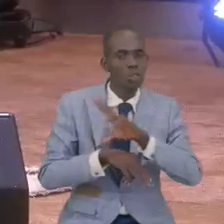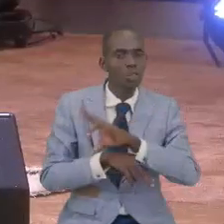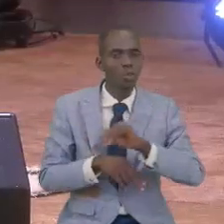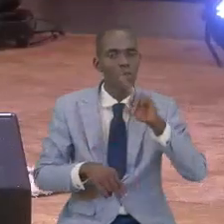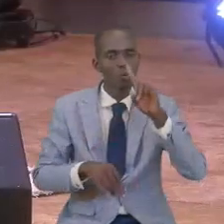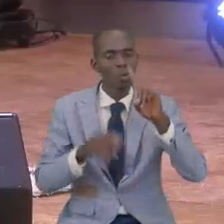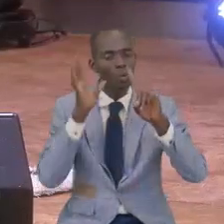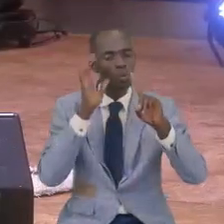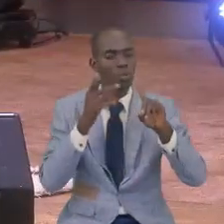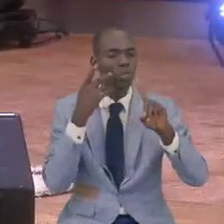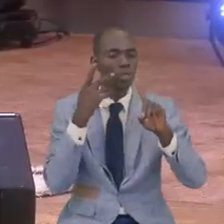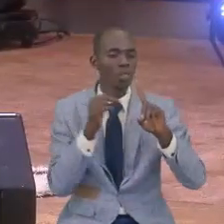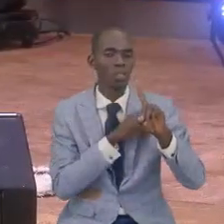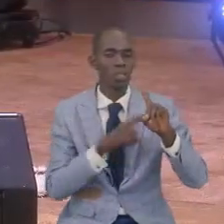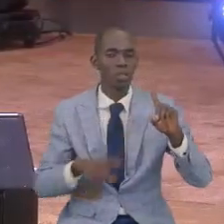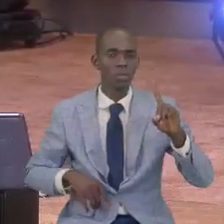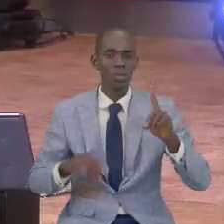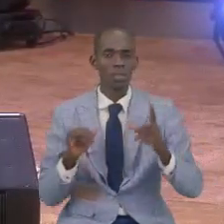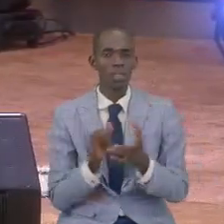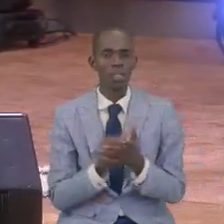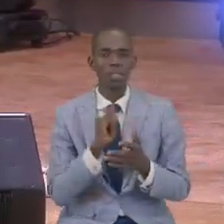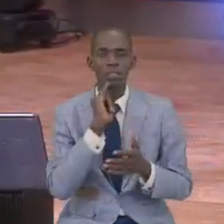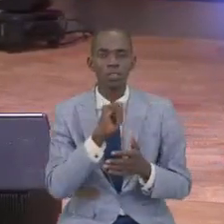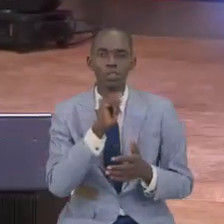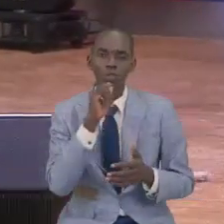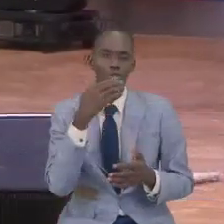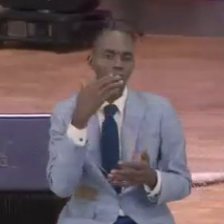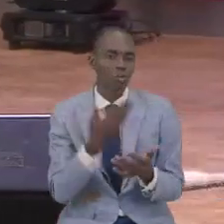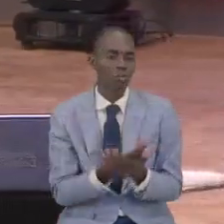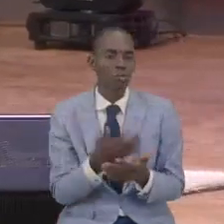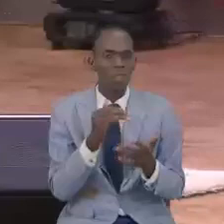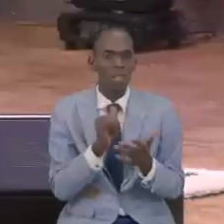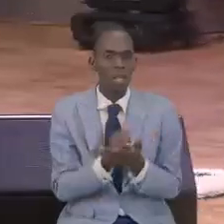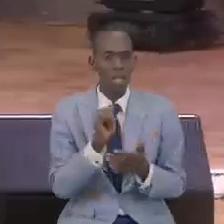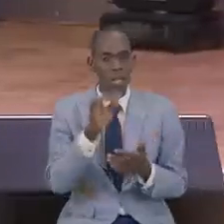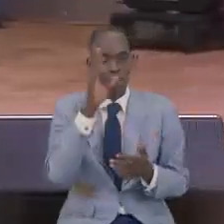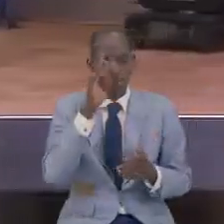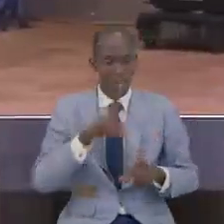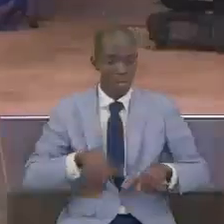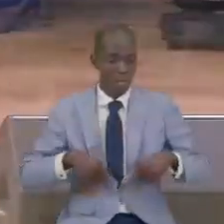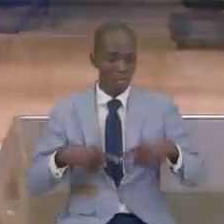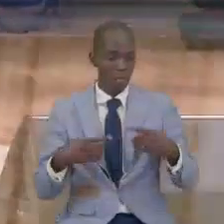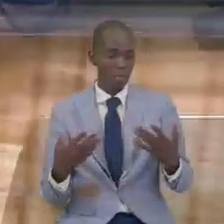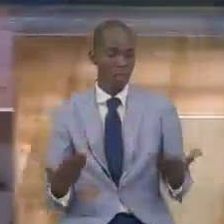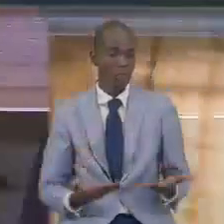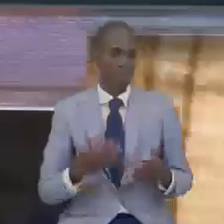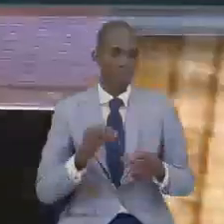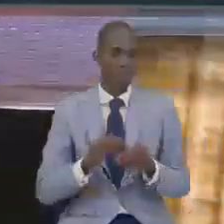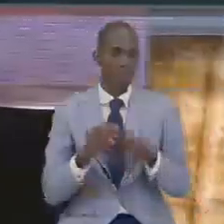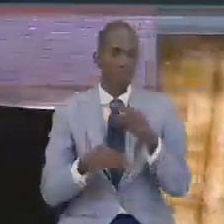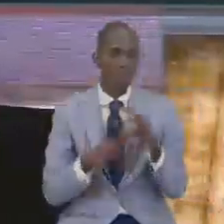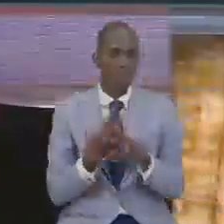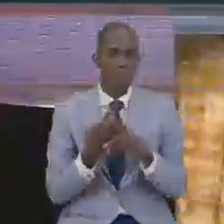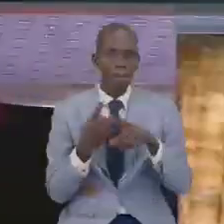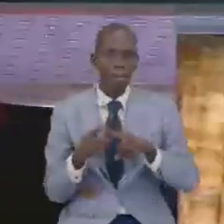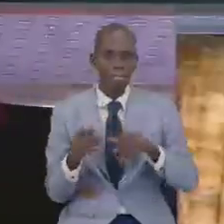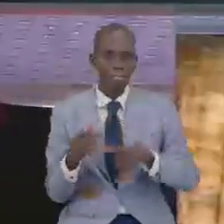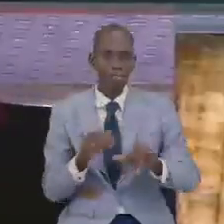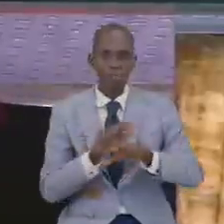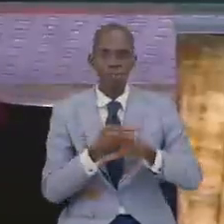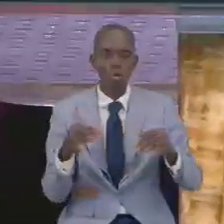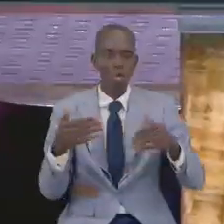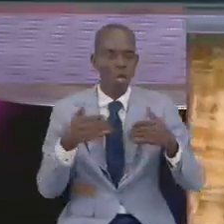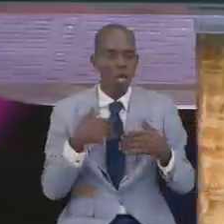Lord. That's not good. That a man lives in this world, he does not have the knowledge of the requirement of